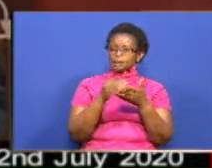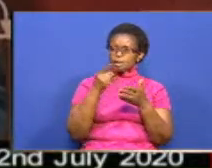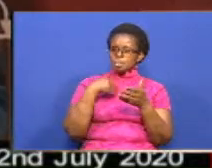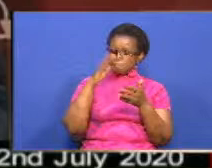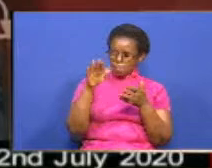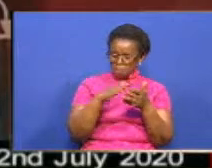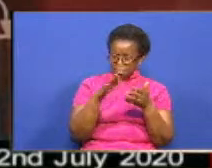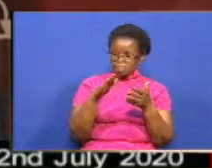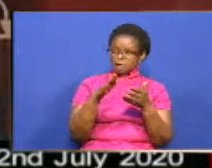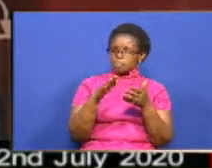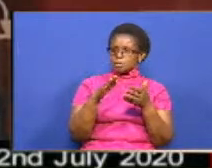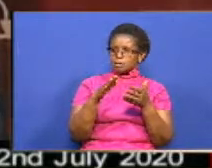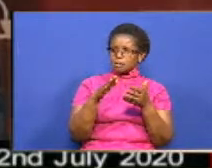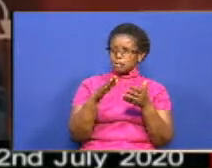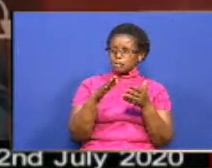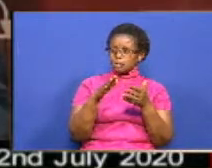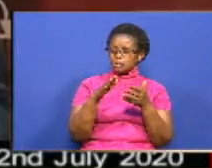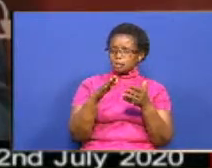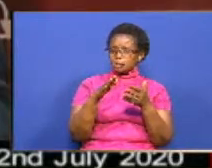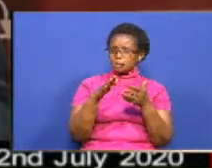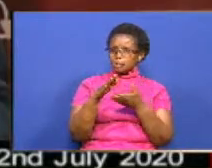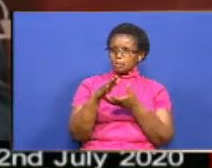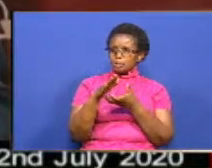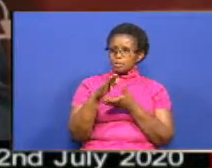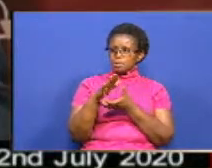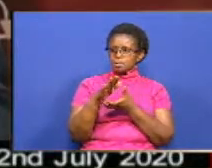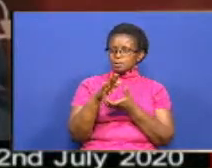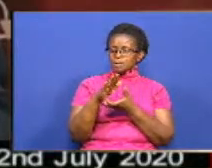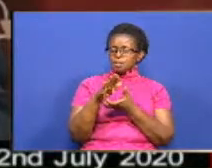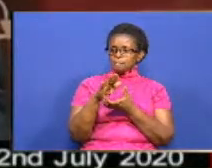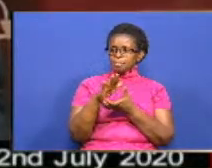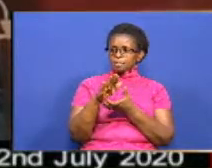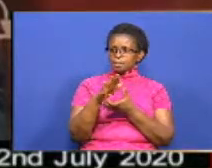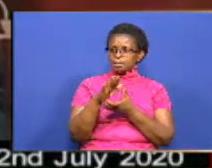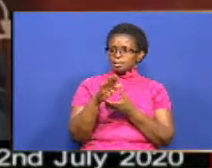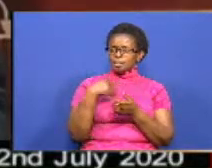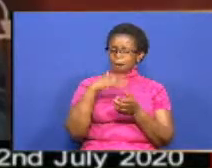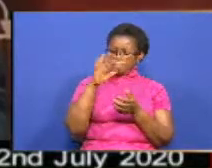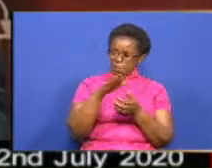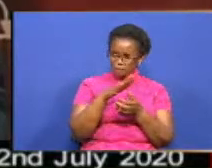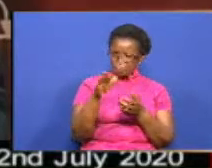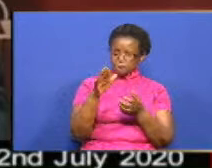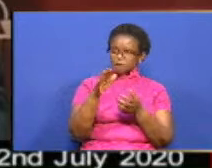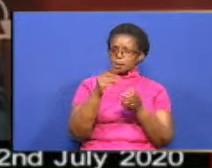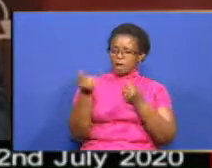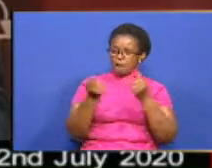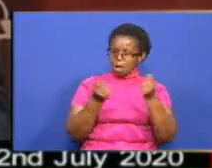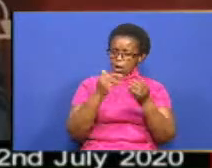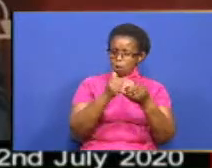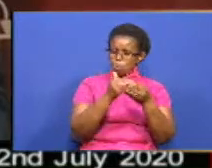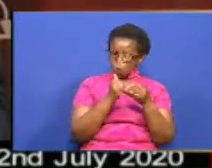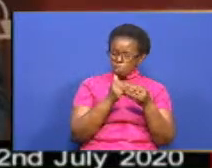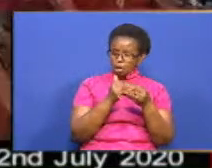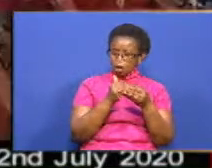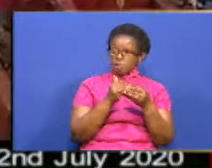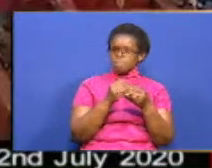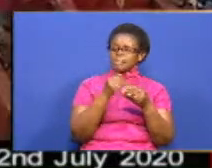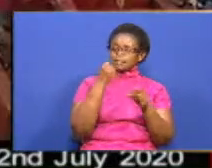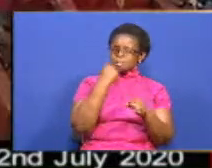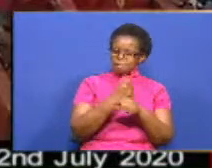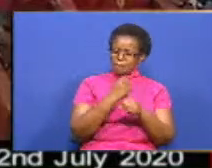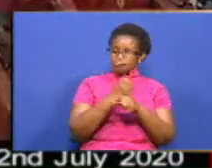Loan Members Scheme Fund. D, Parliamentary Car Loan Staff Scheme